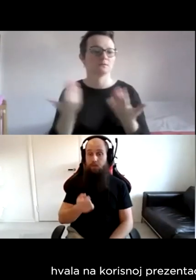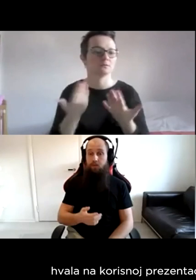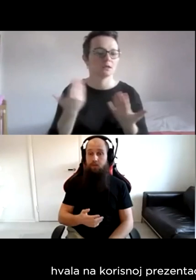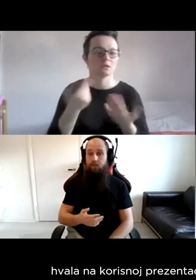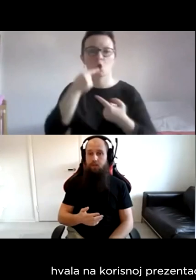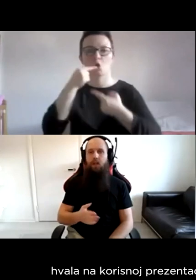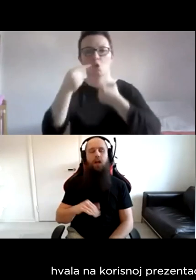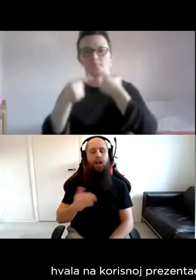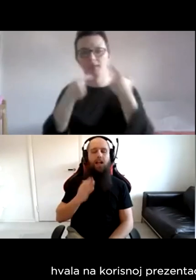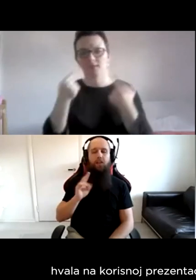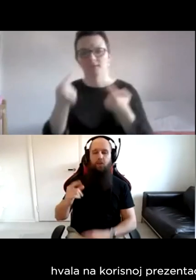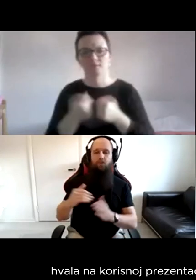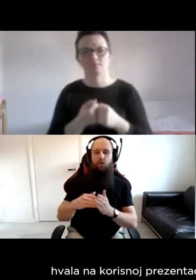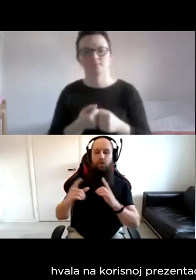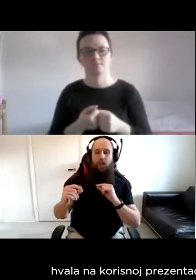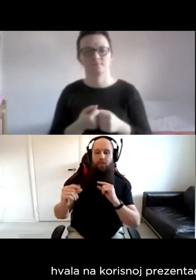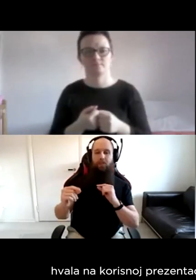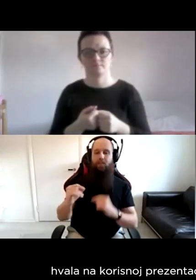presentation